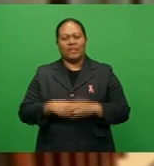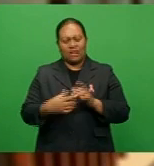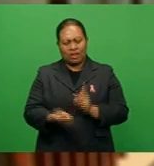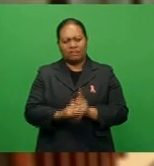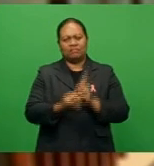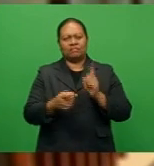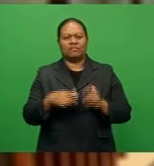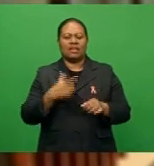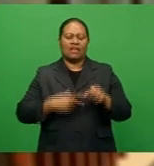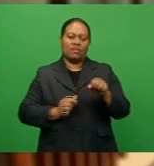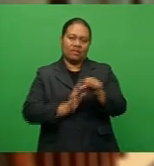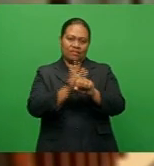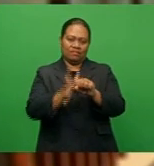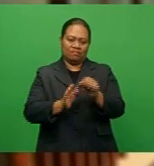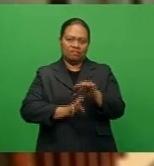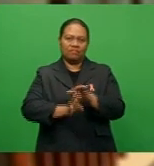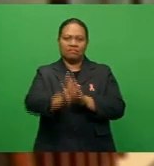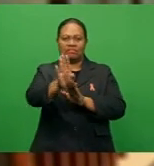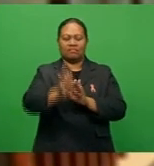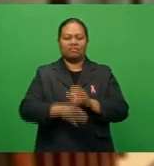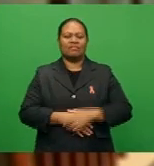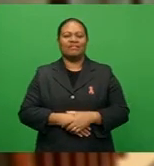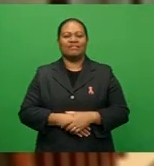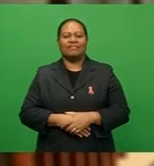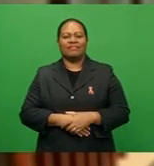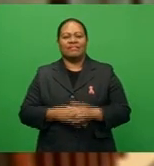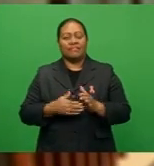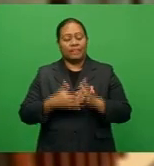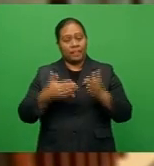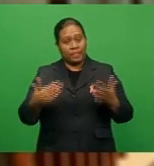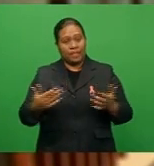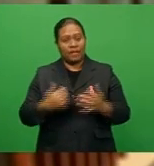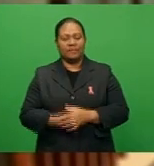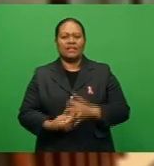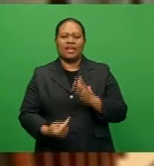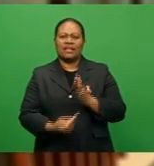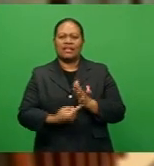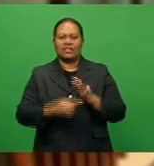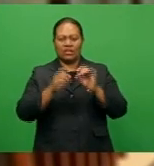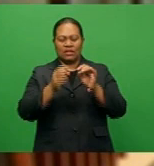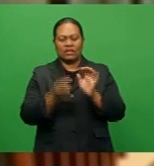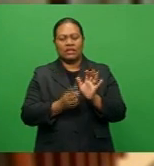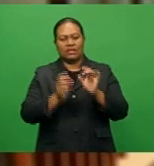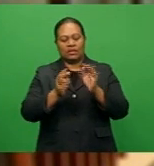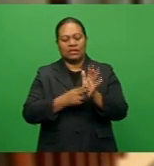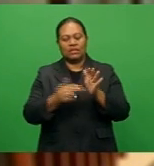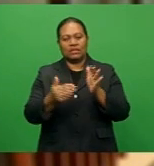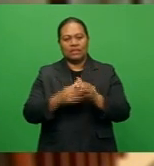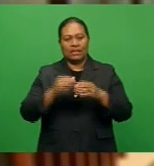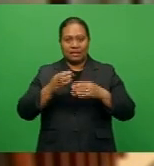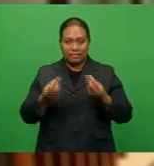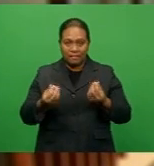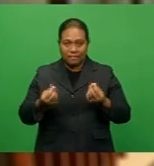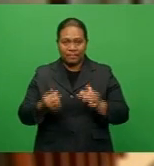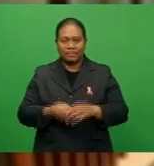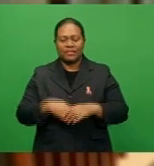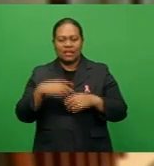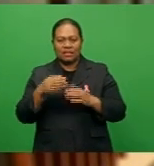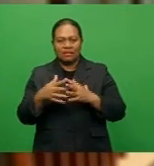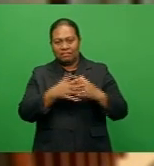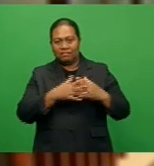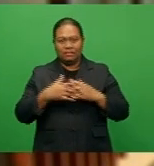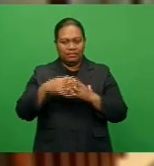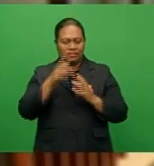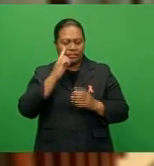a coronavirus increase. Across the Tasman Sea, the New Zealand dollar edged higher against its US